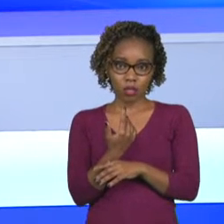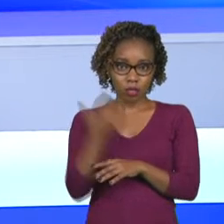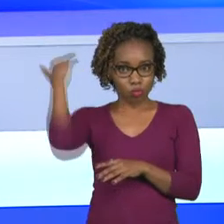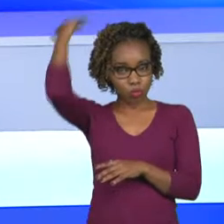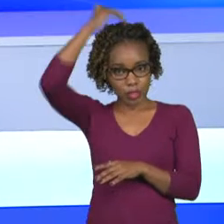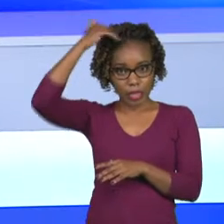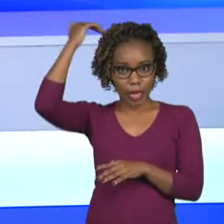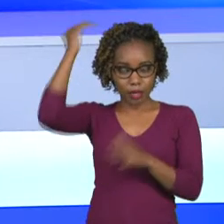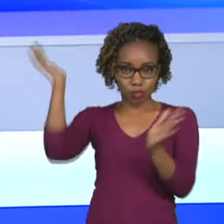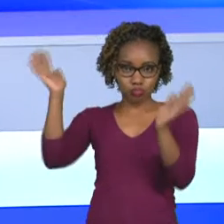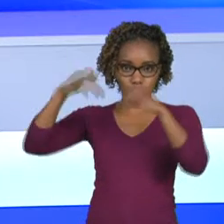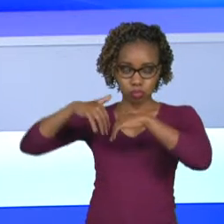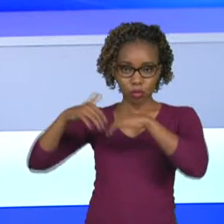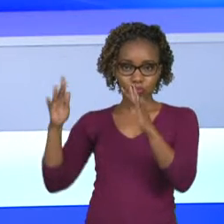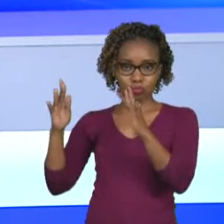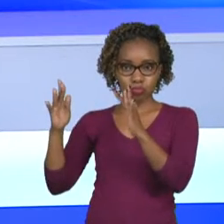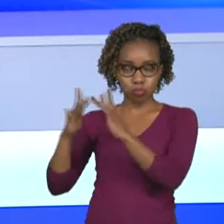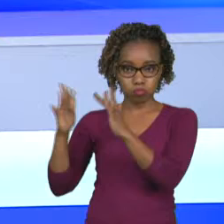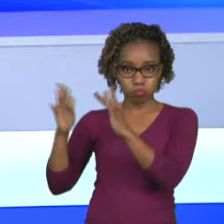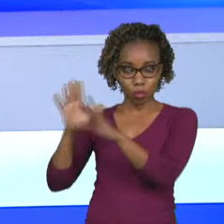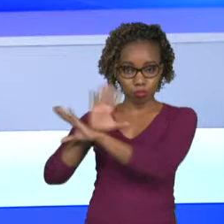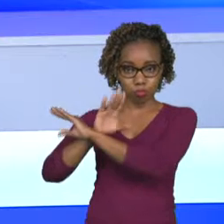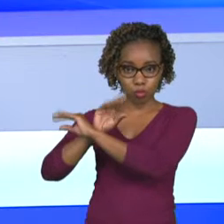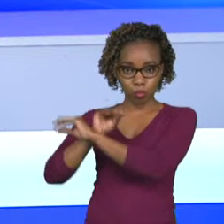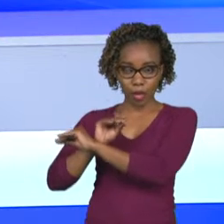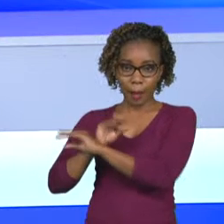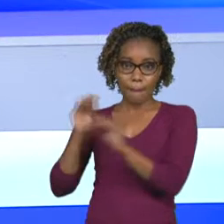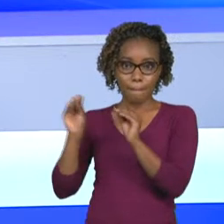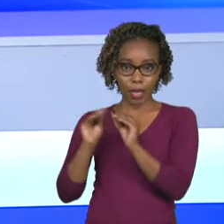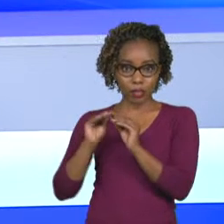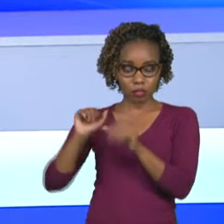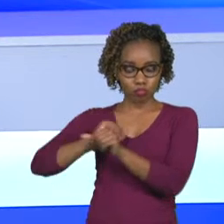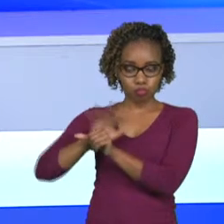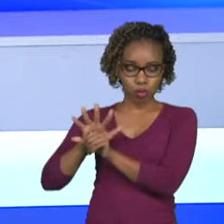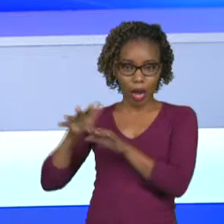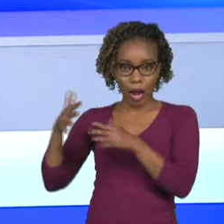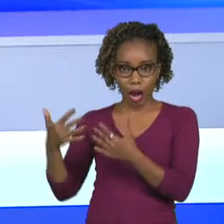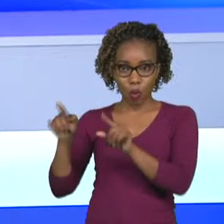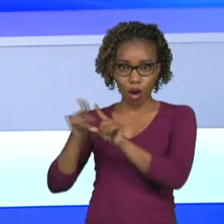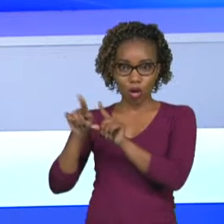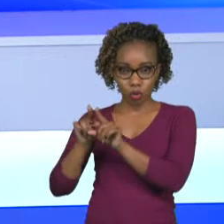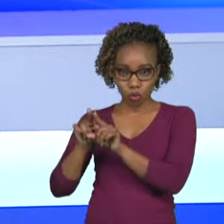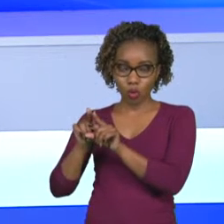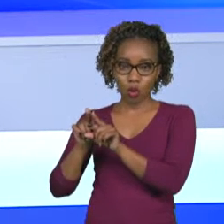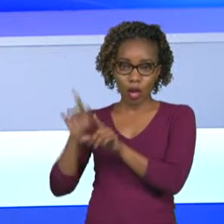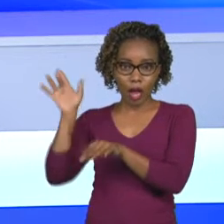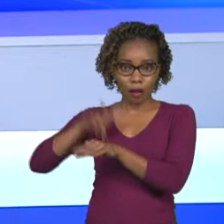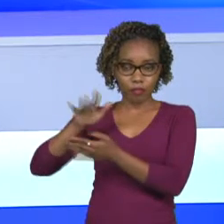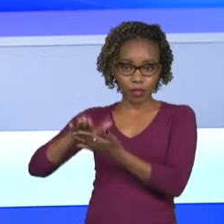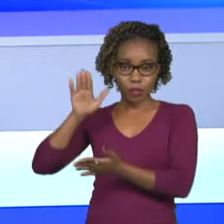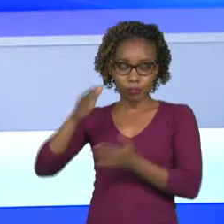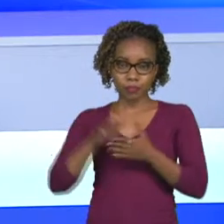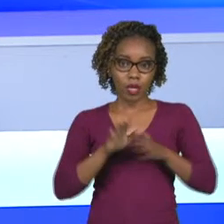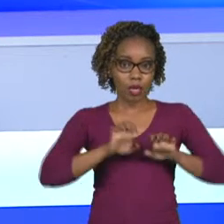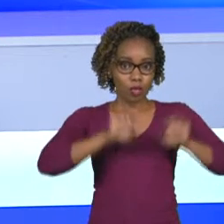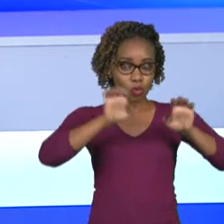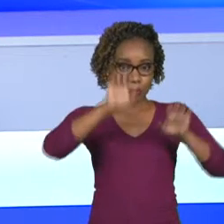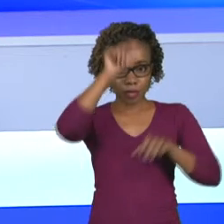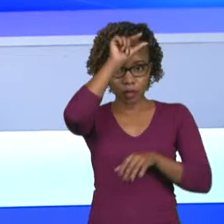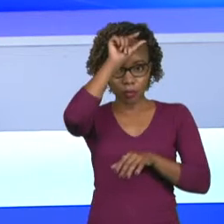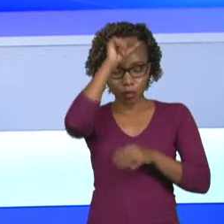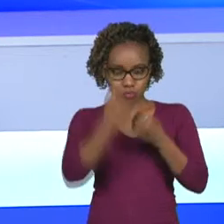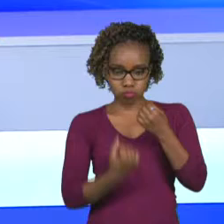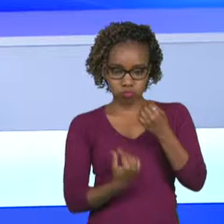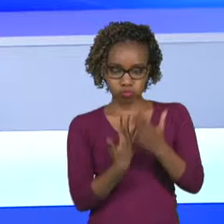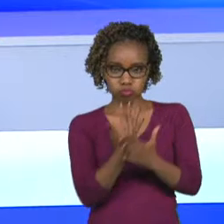virtual summit dominated by efforts to tackle the pandemic and the worst global recession in decades. Ethiopia's government claimed advances in